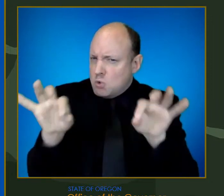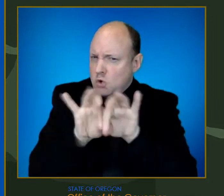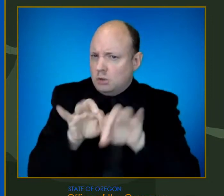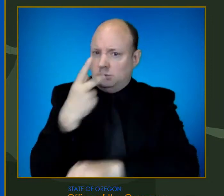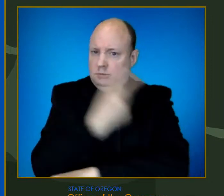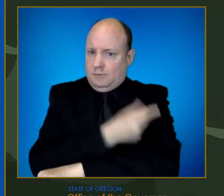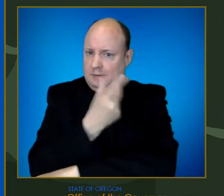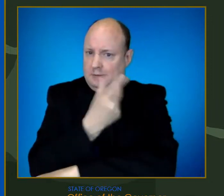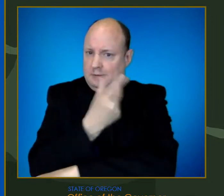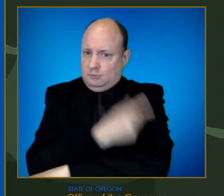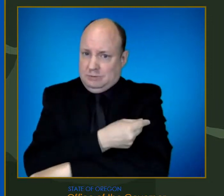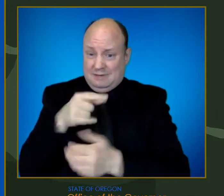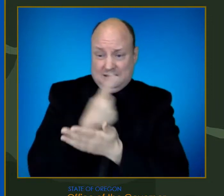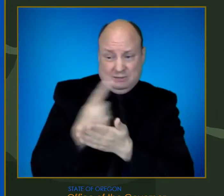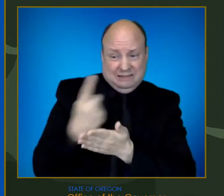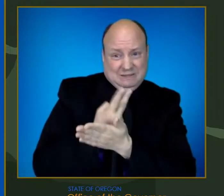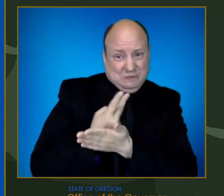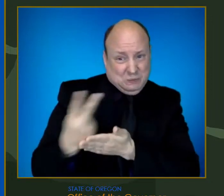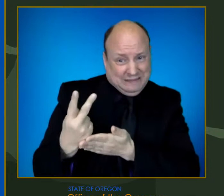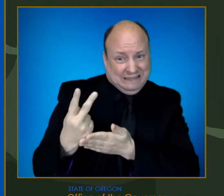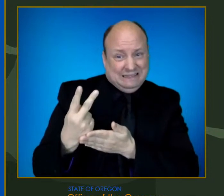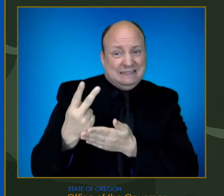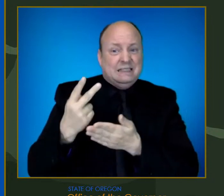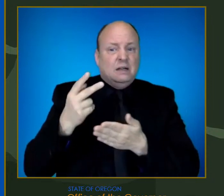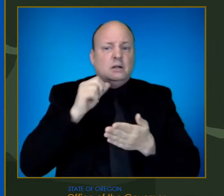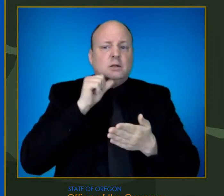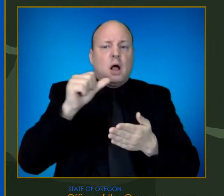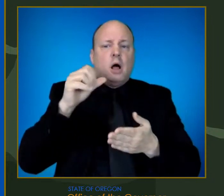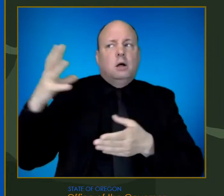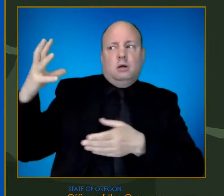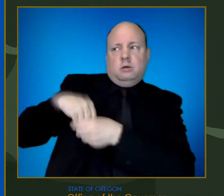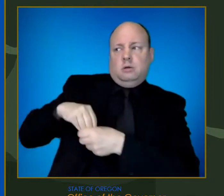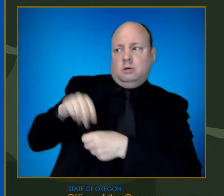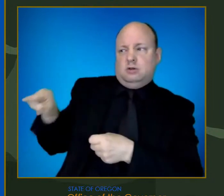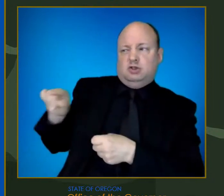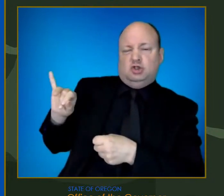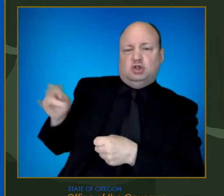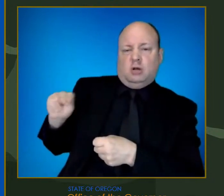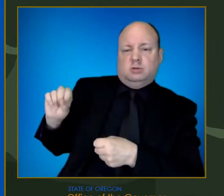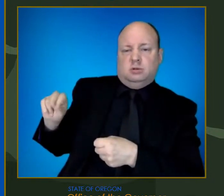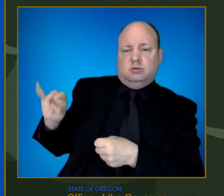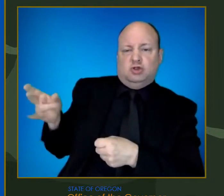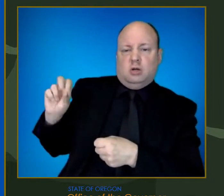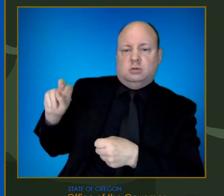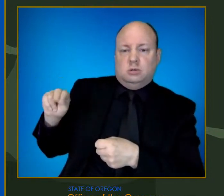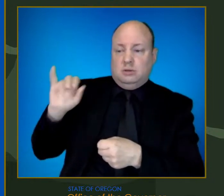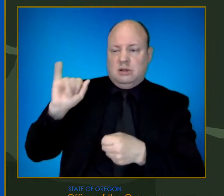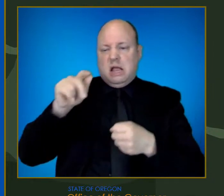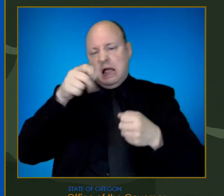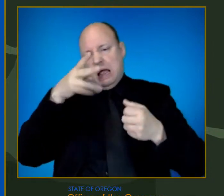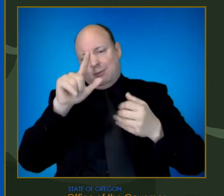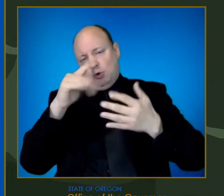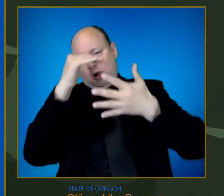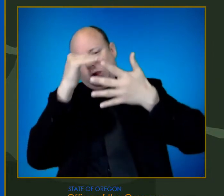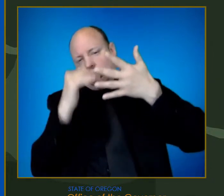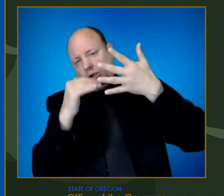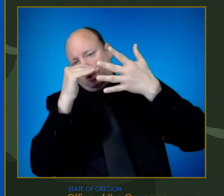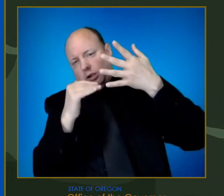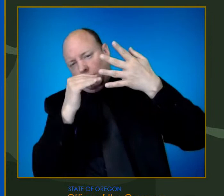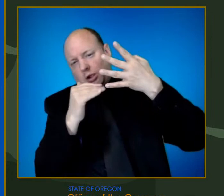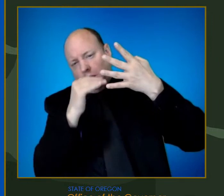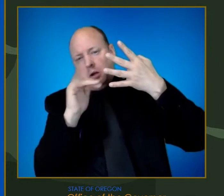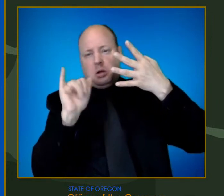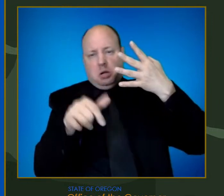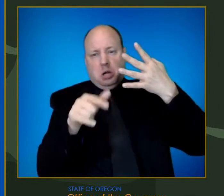Johnson & Johnson doses. For the week of April 26th, we do expect a similar amount of prime doses. Until we receive clarity on